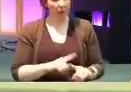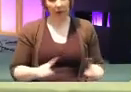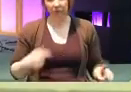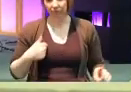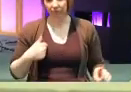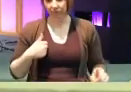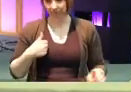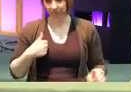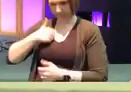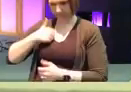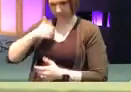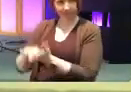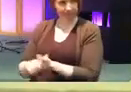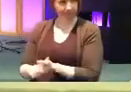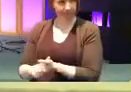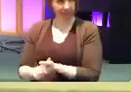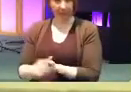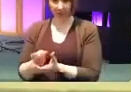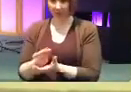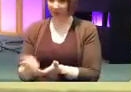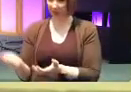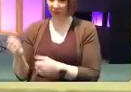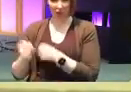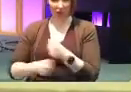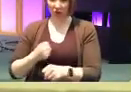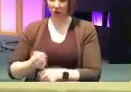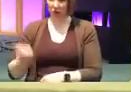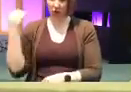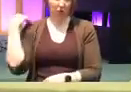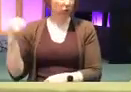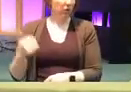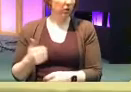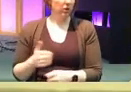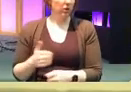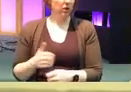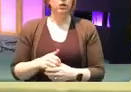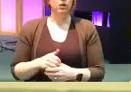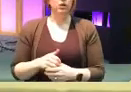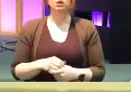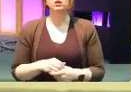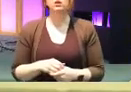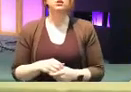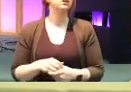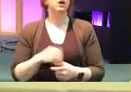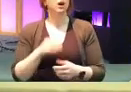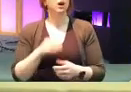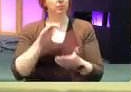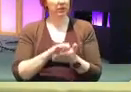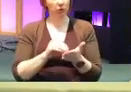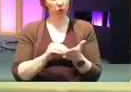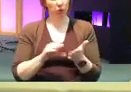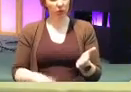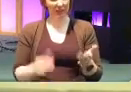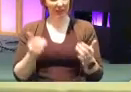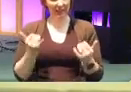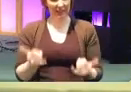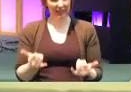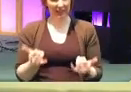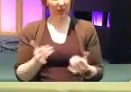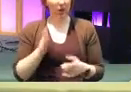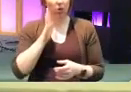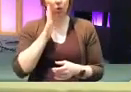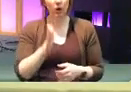believe this, and this was several years ago. I said, I believe that students today